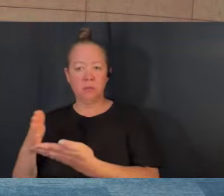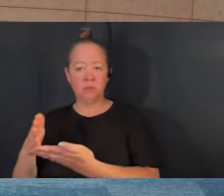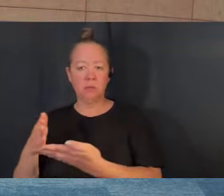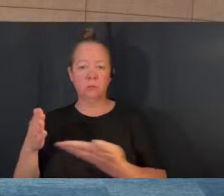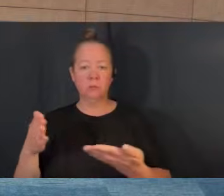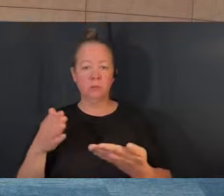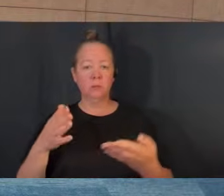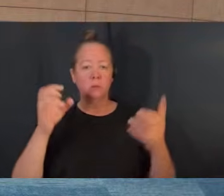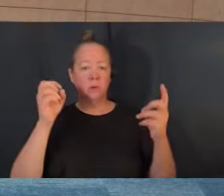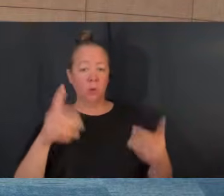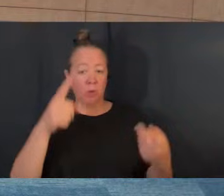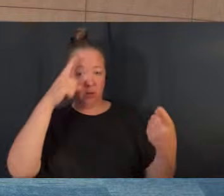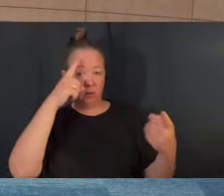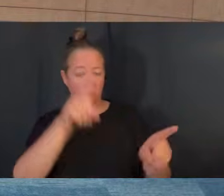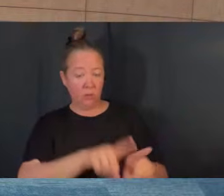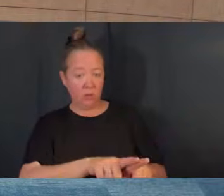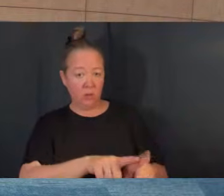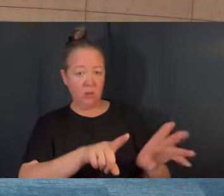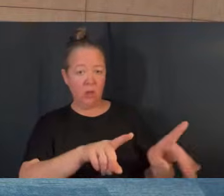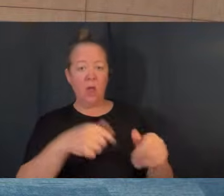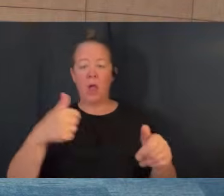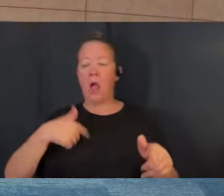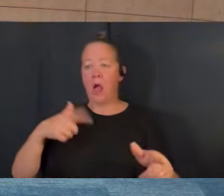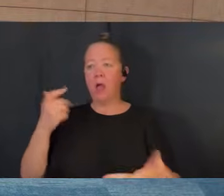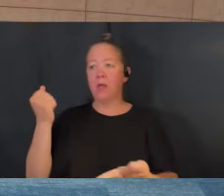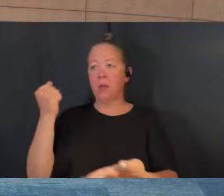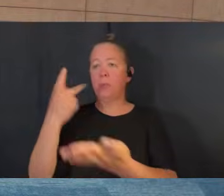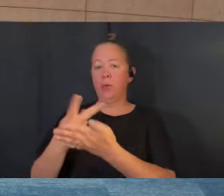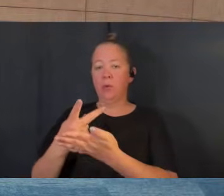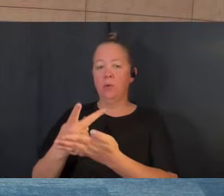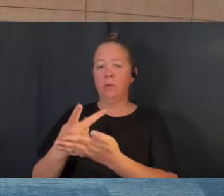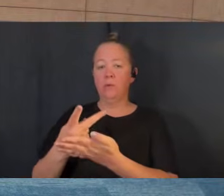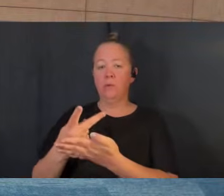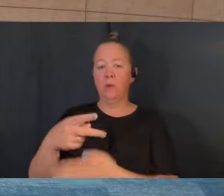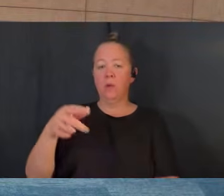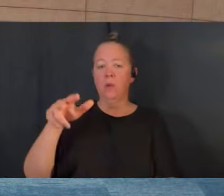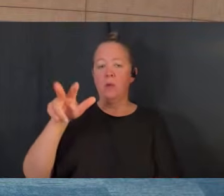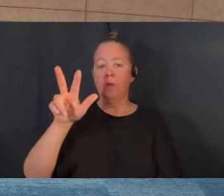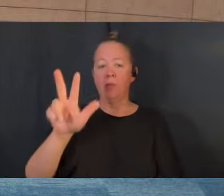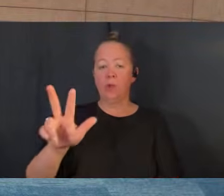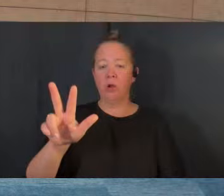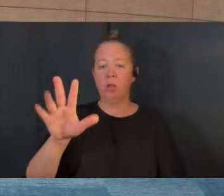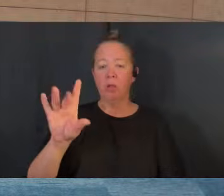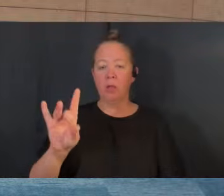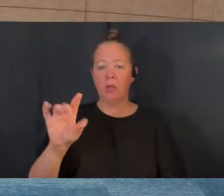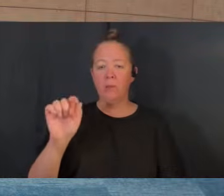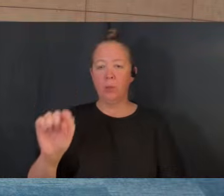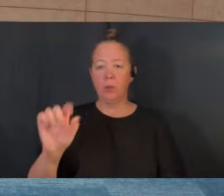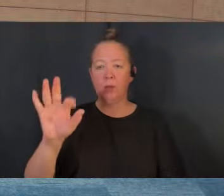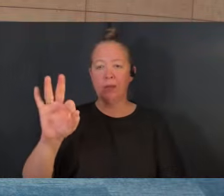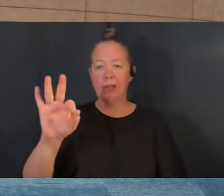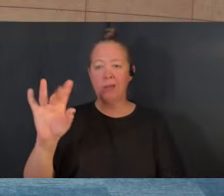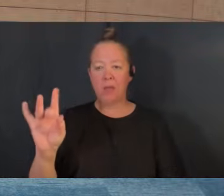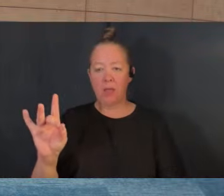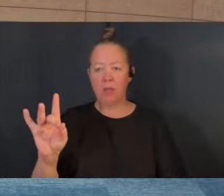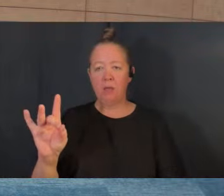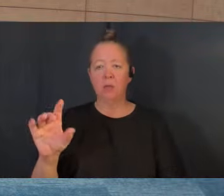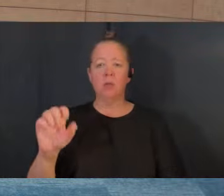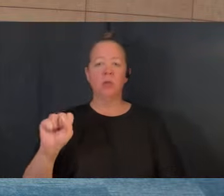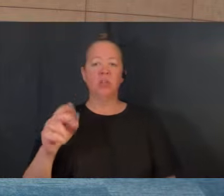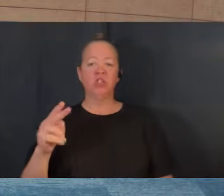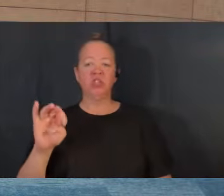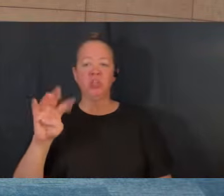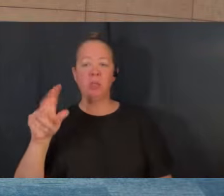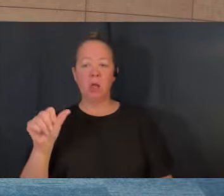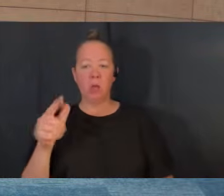I approve 39.98. Sheila was right about everything. All right. All right, is there any further